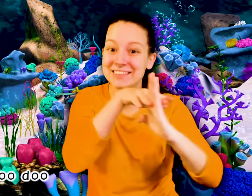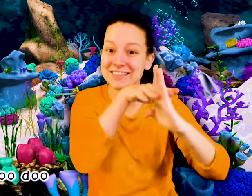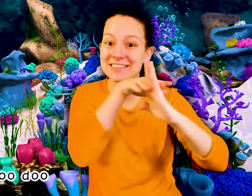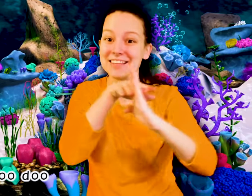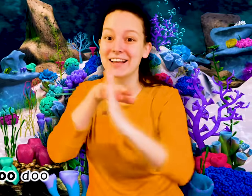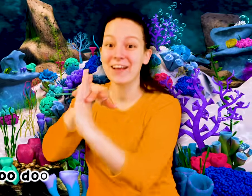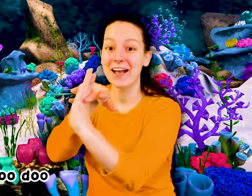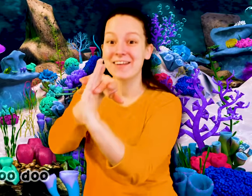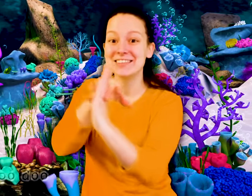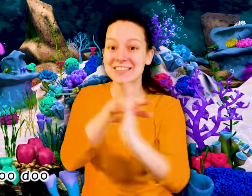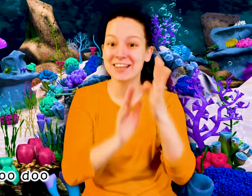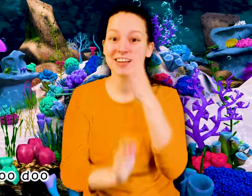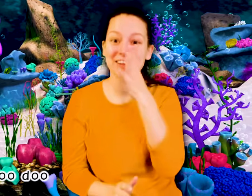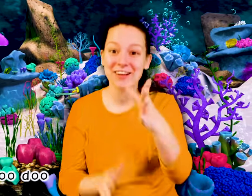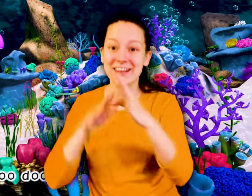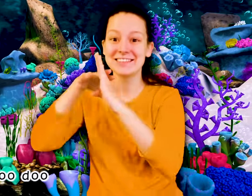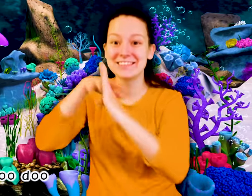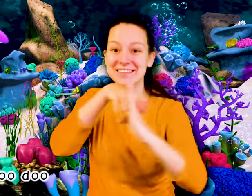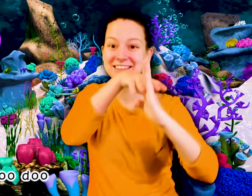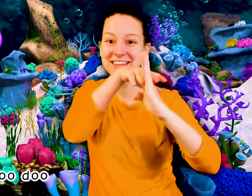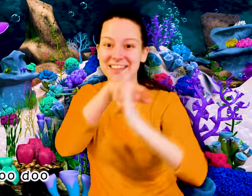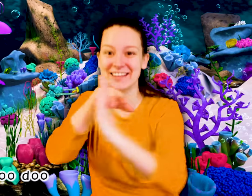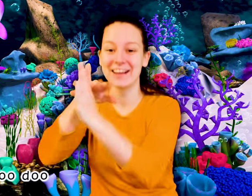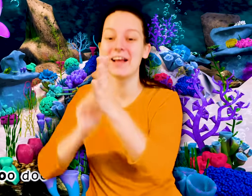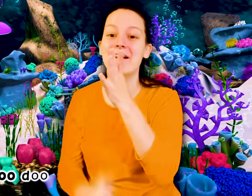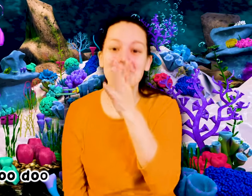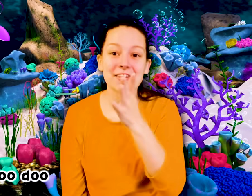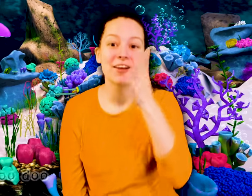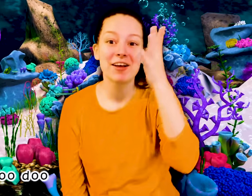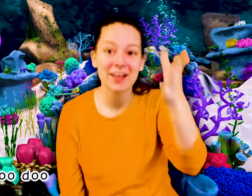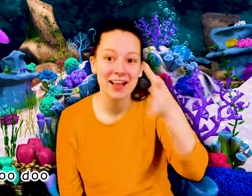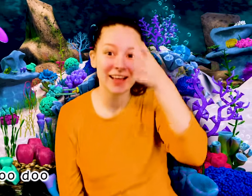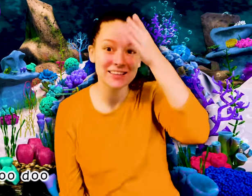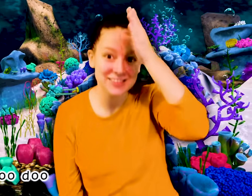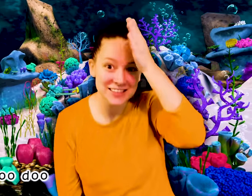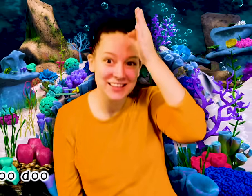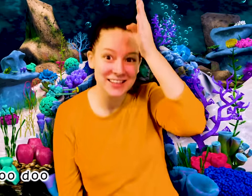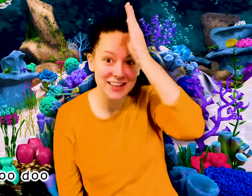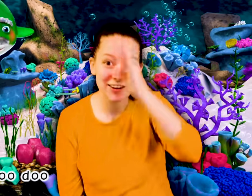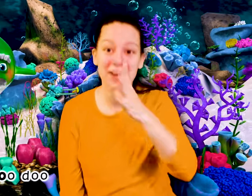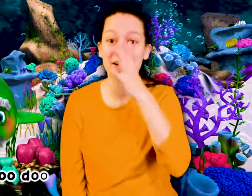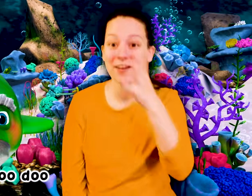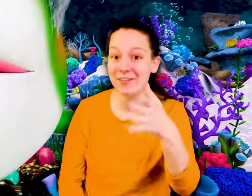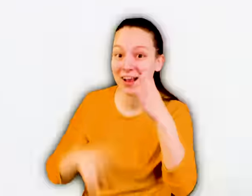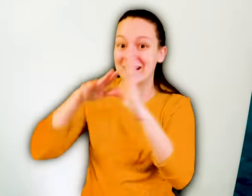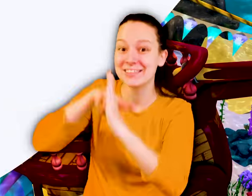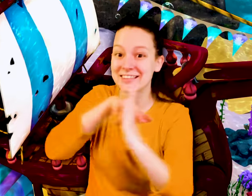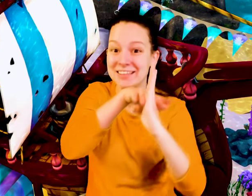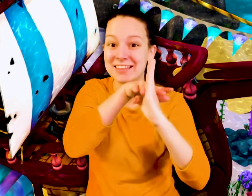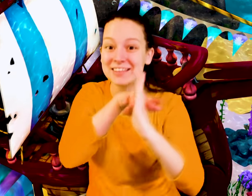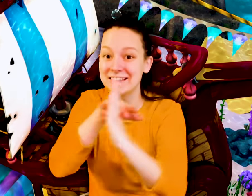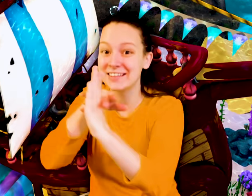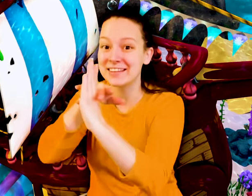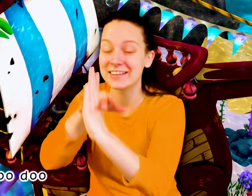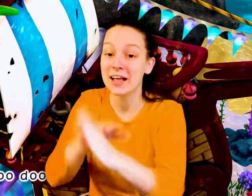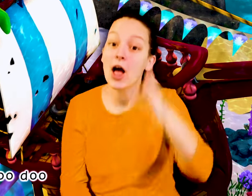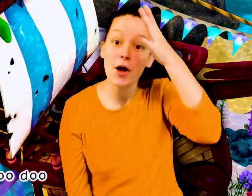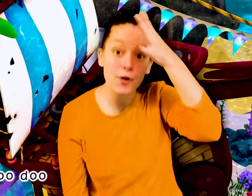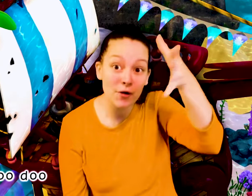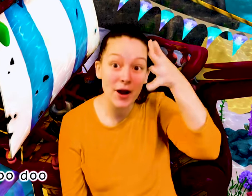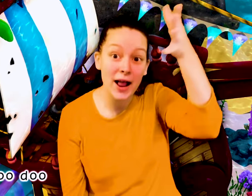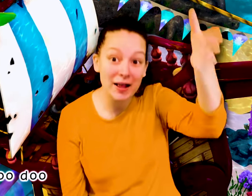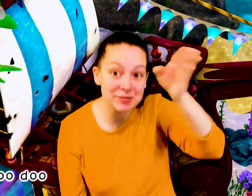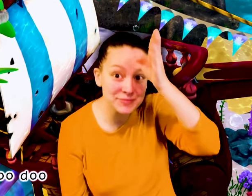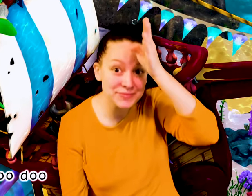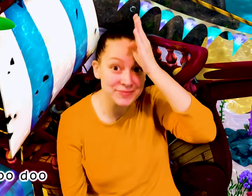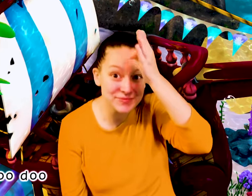shark, grandma shark, grandma shark, grandma shark.